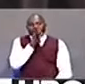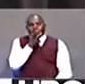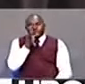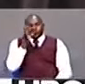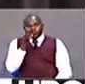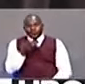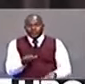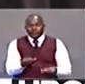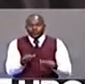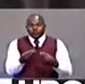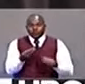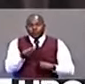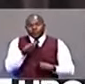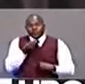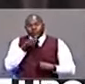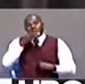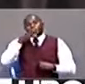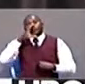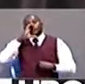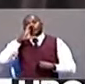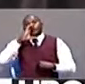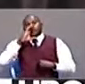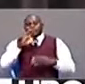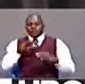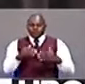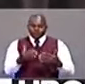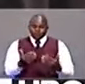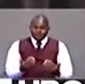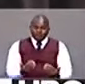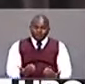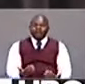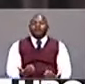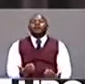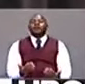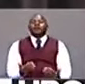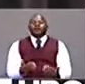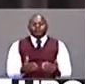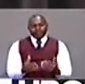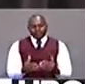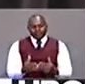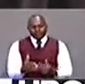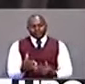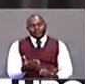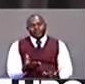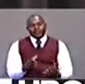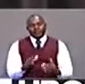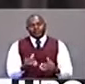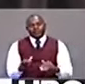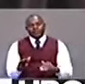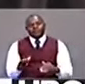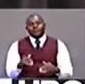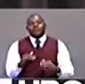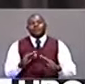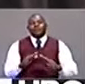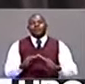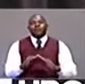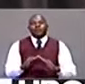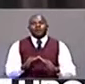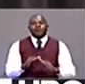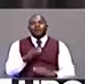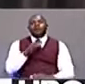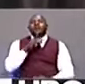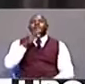you gave me to drink. Now enter into the house of my